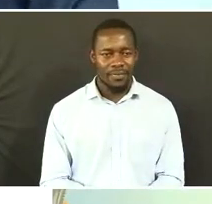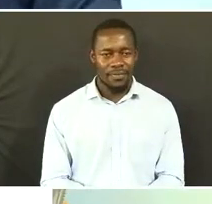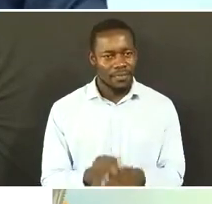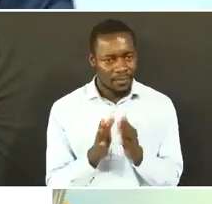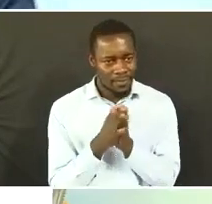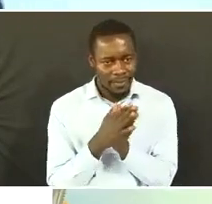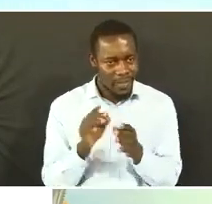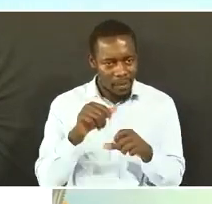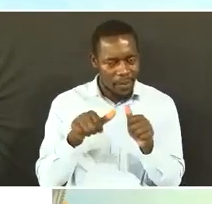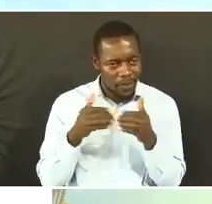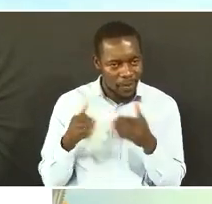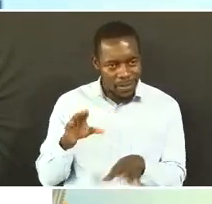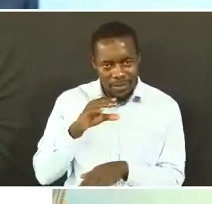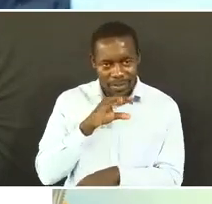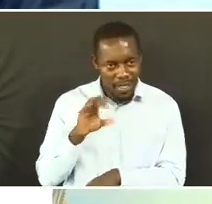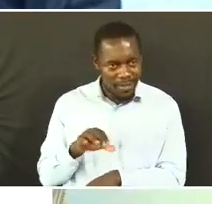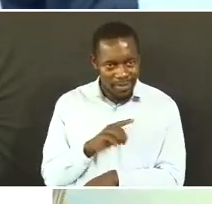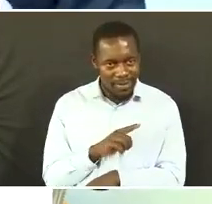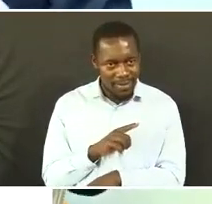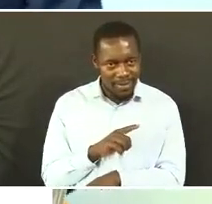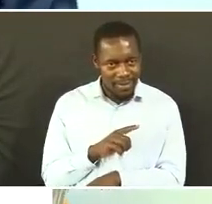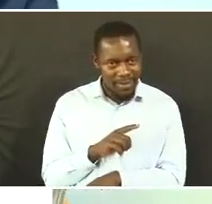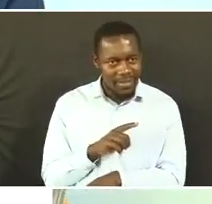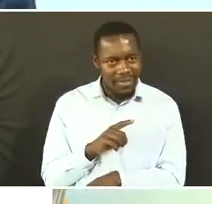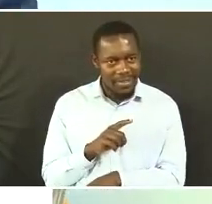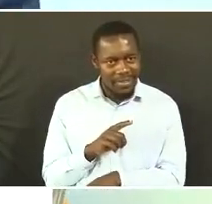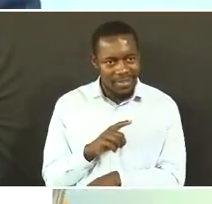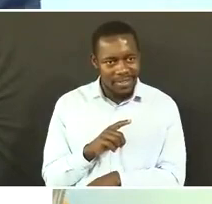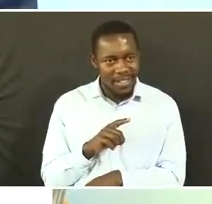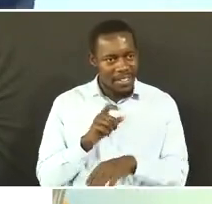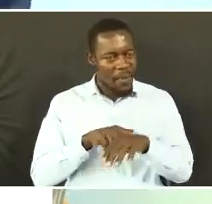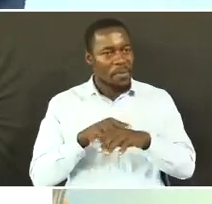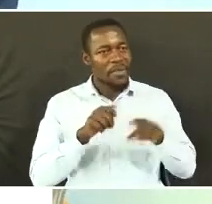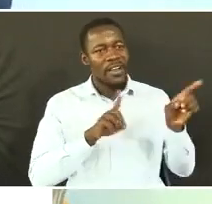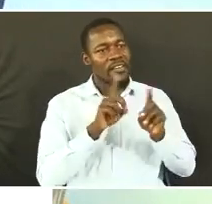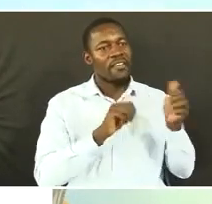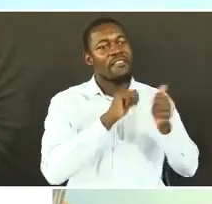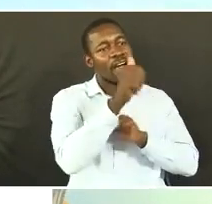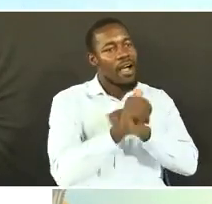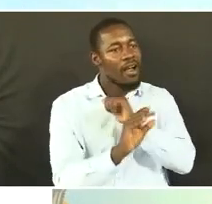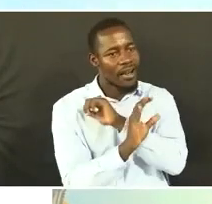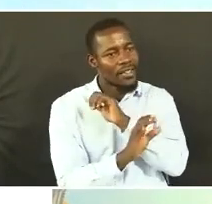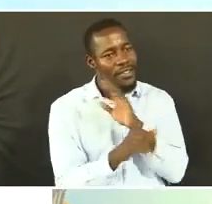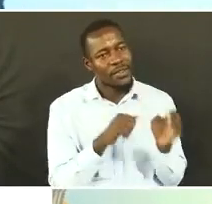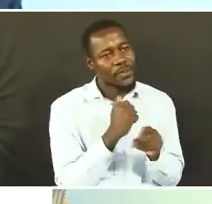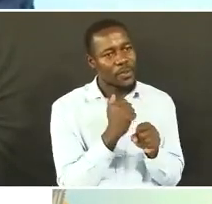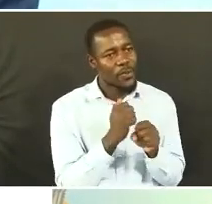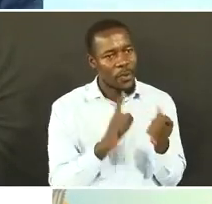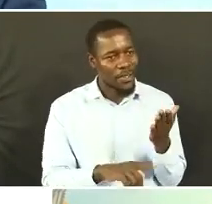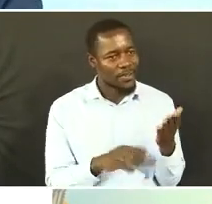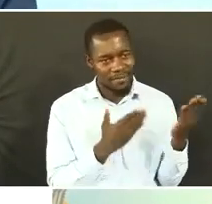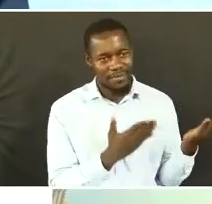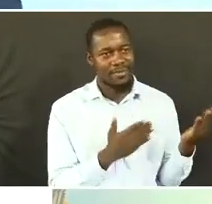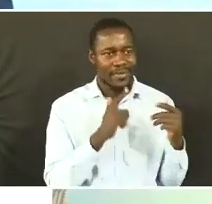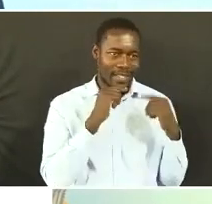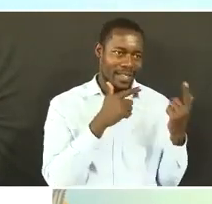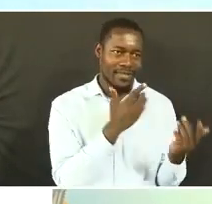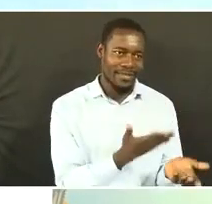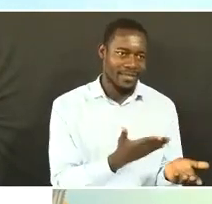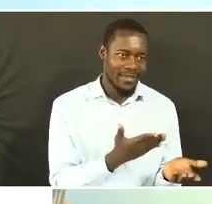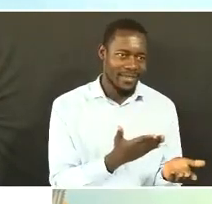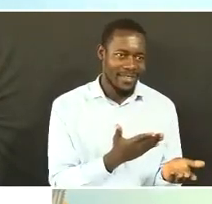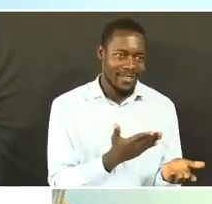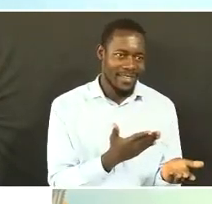In no time, prodigal Sean was making headlines in the entertainment scene in far country city. Fashion,